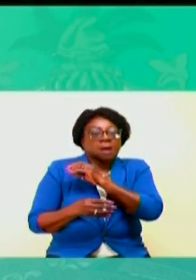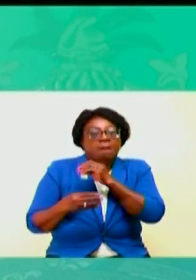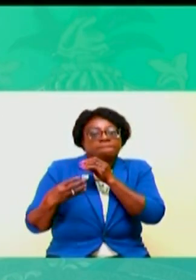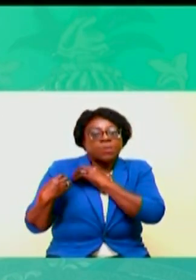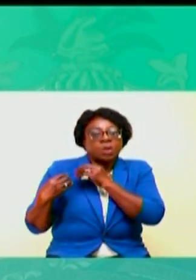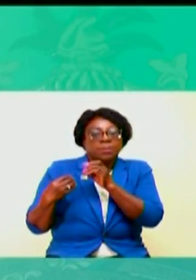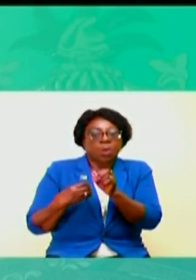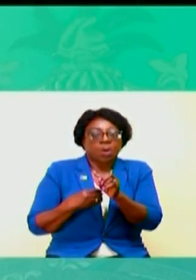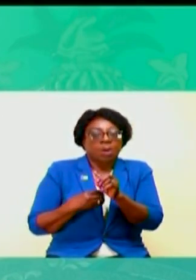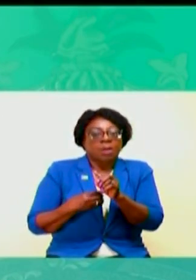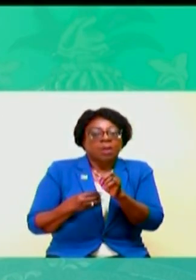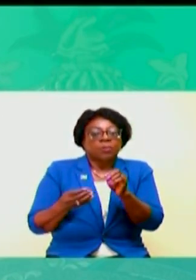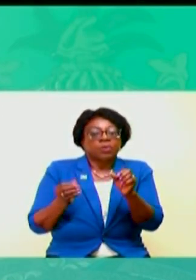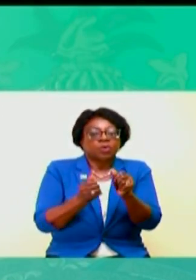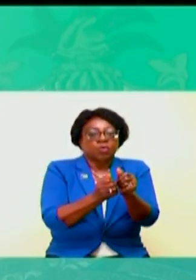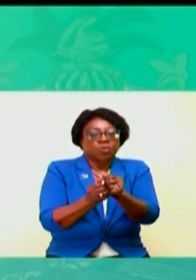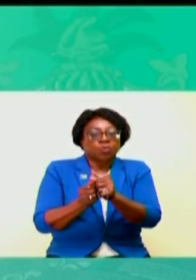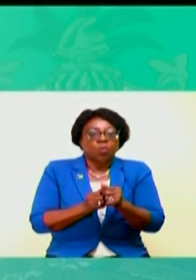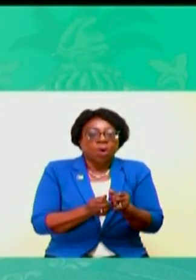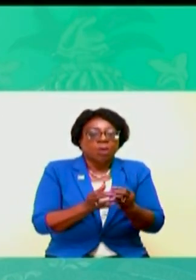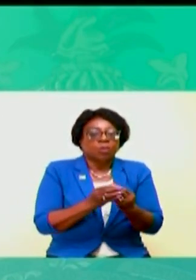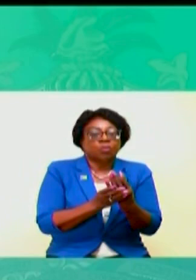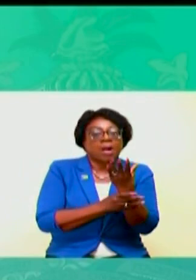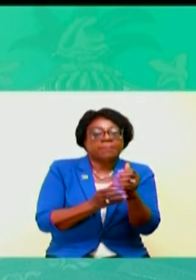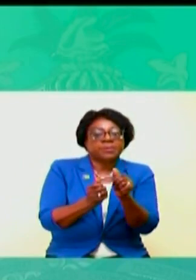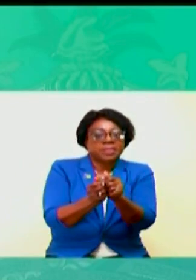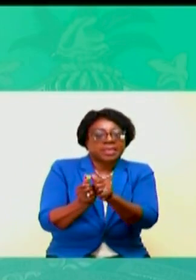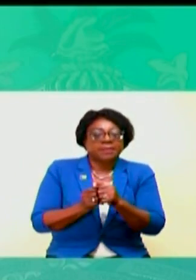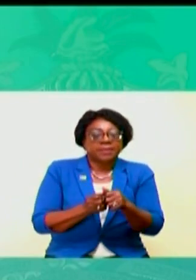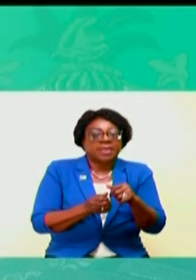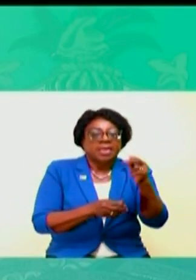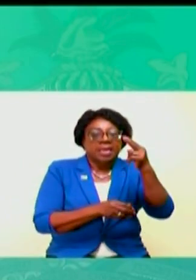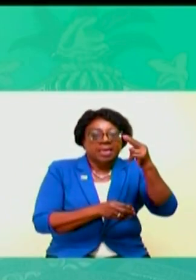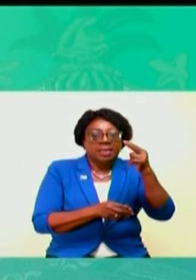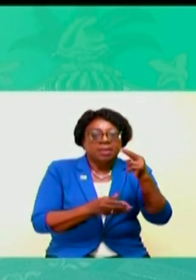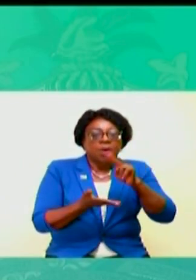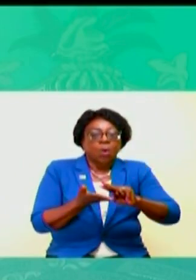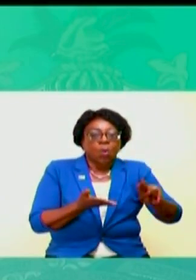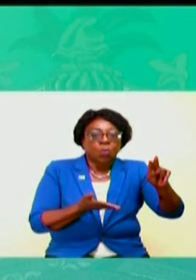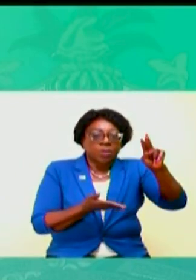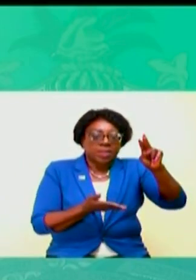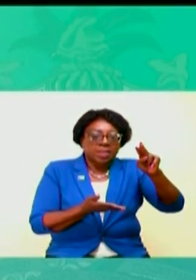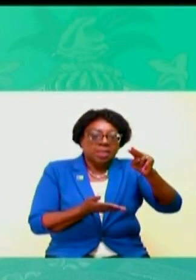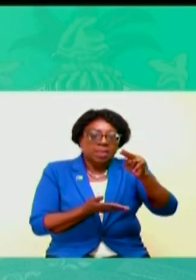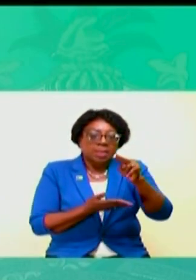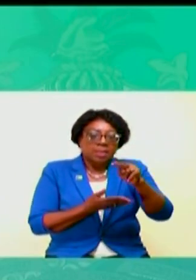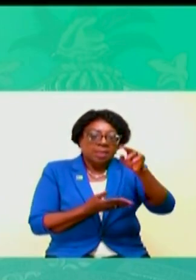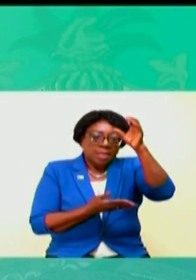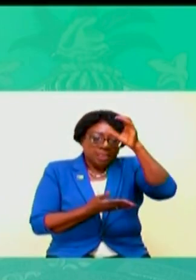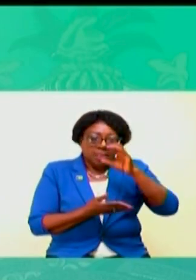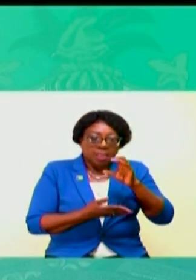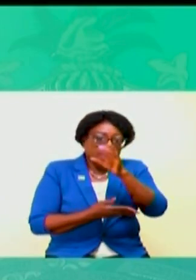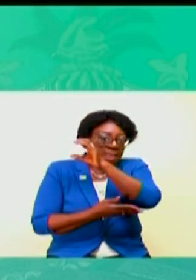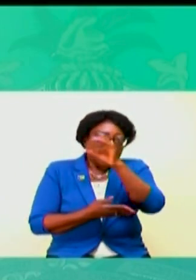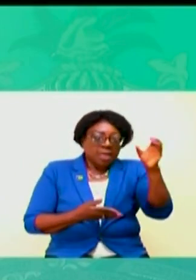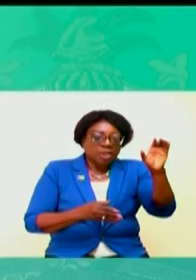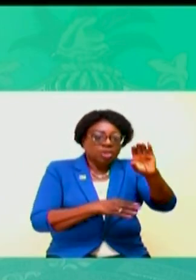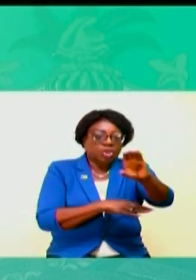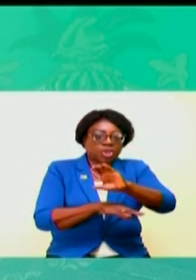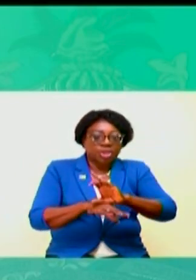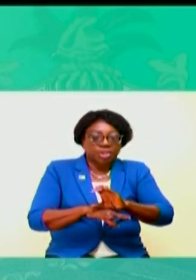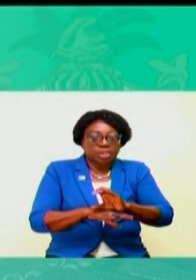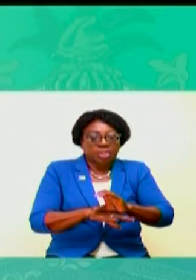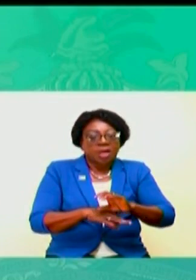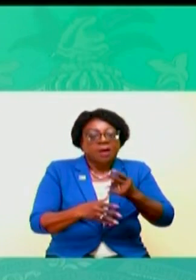up in Holy Family Catholic Church. Both of us come from devout Catholic families and attended CCD classes and